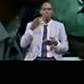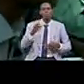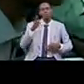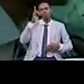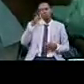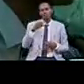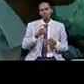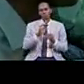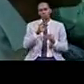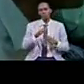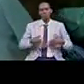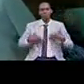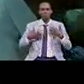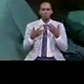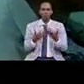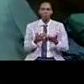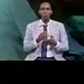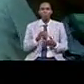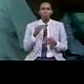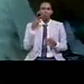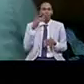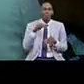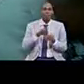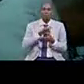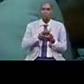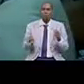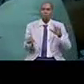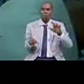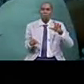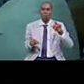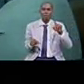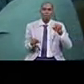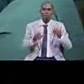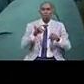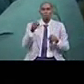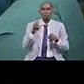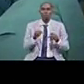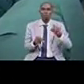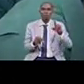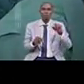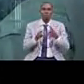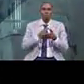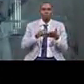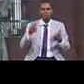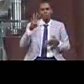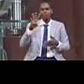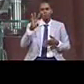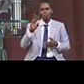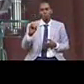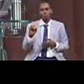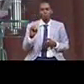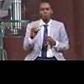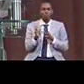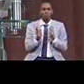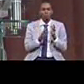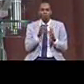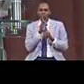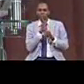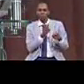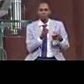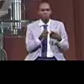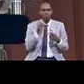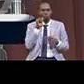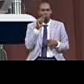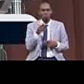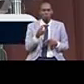glory of God. Look at chapter 11, verse 40. It says in verse 40, Jesus said unto her, said